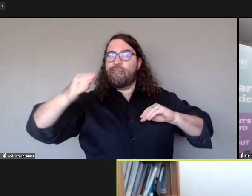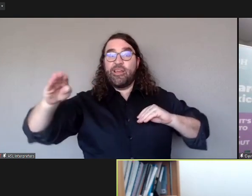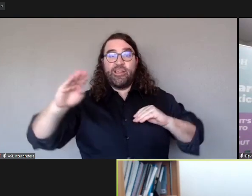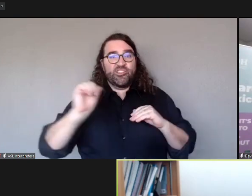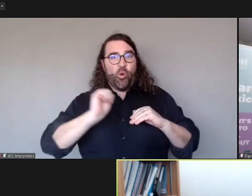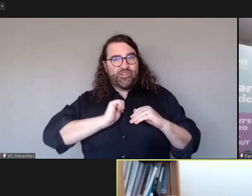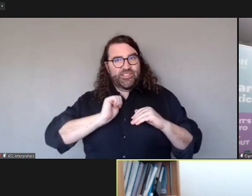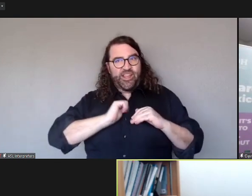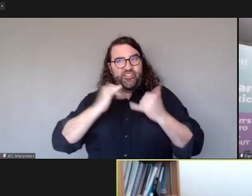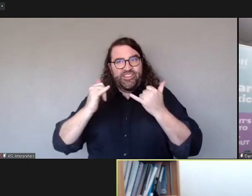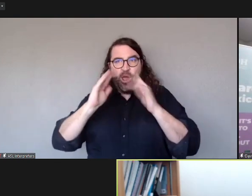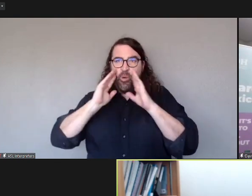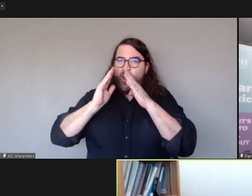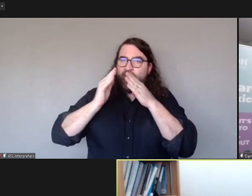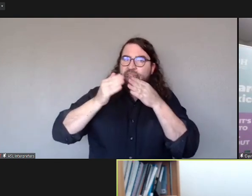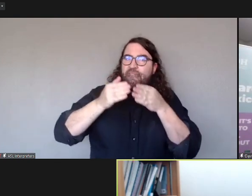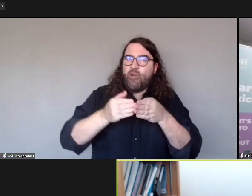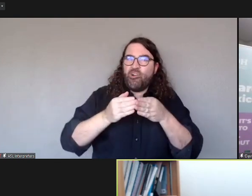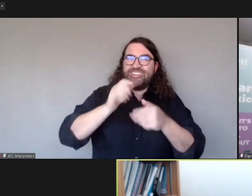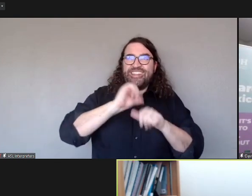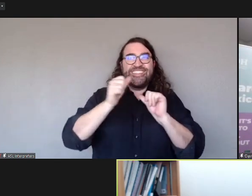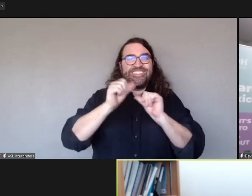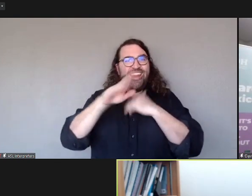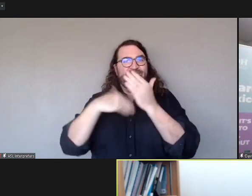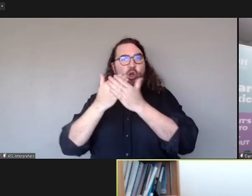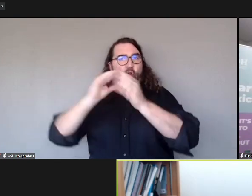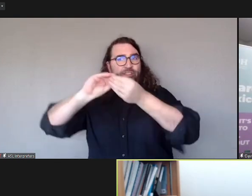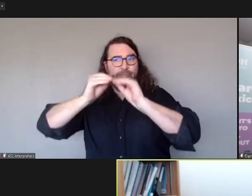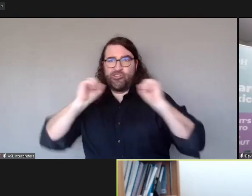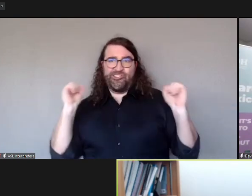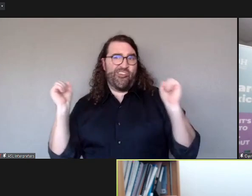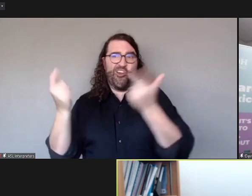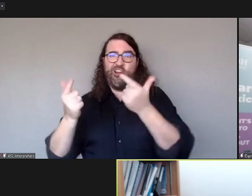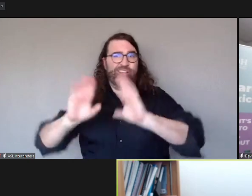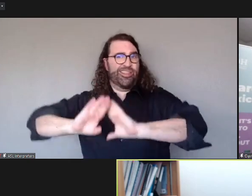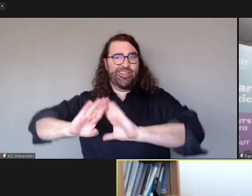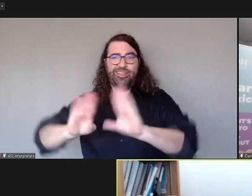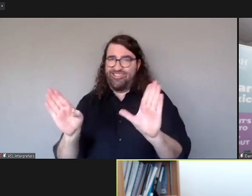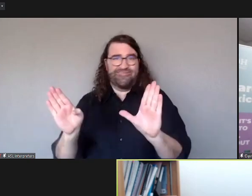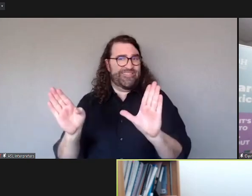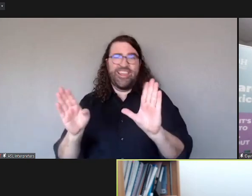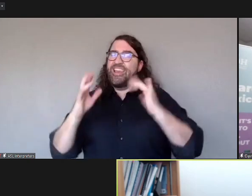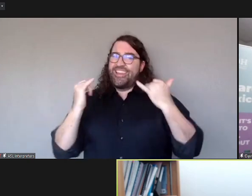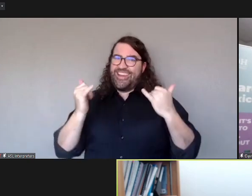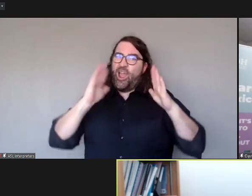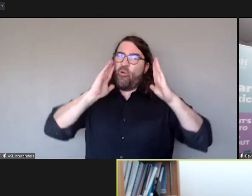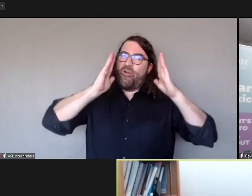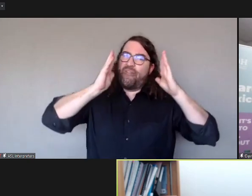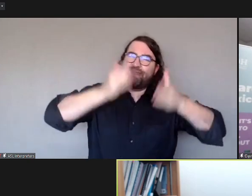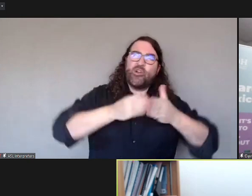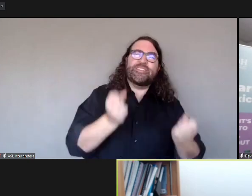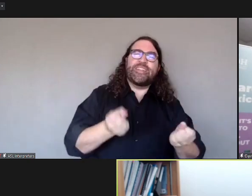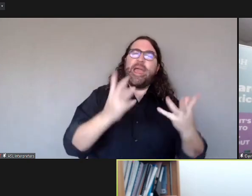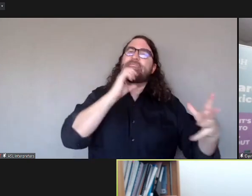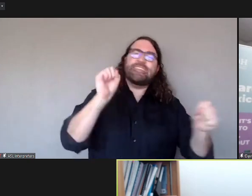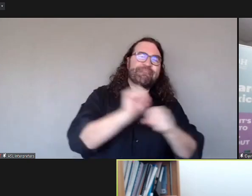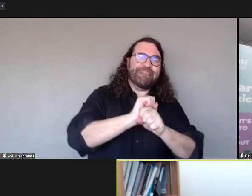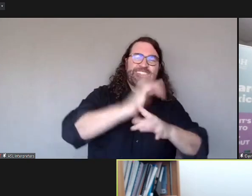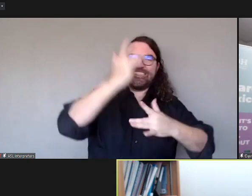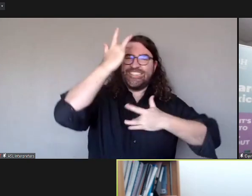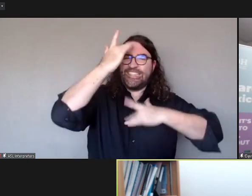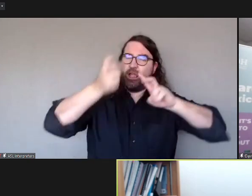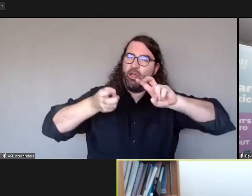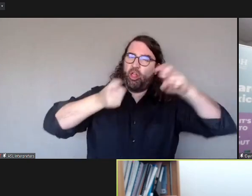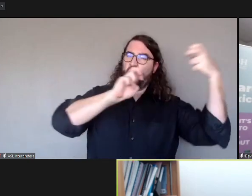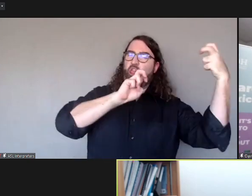more on medically significant disease or the numbers that end up in the hospital with a severe illness or God